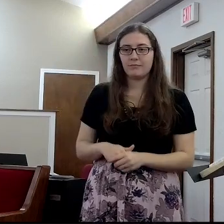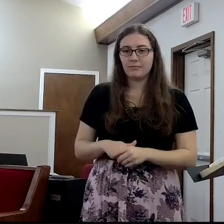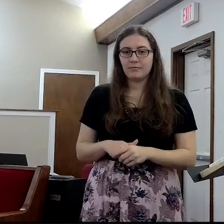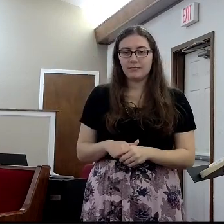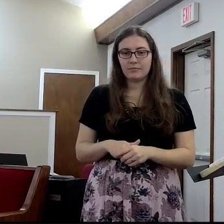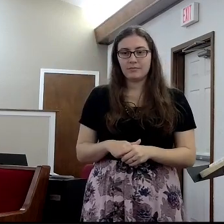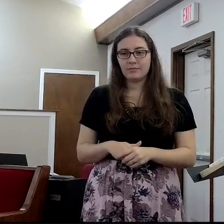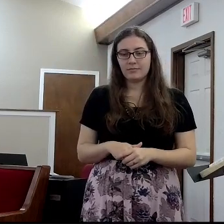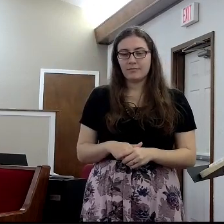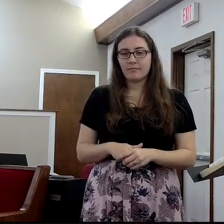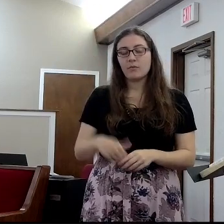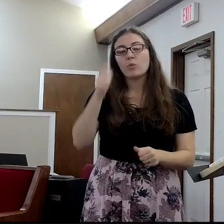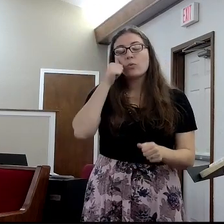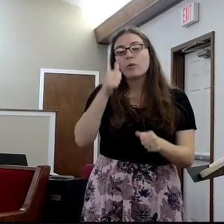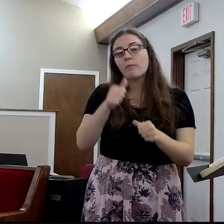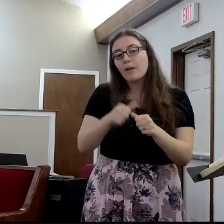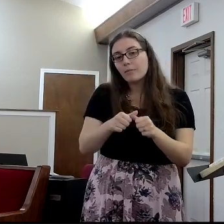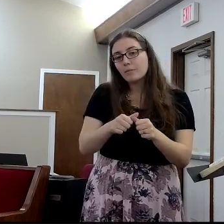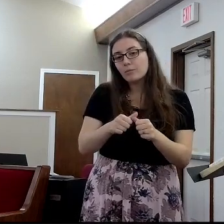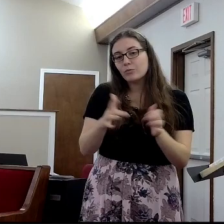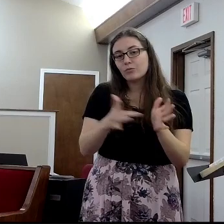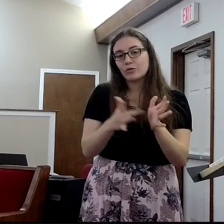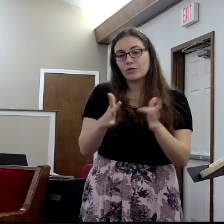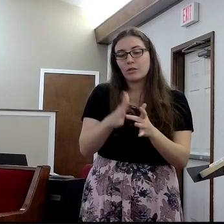raging. So if you remember,